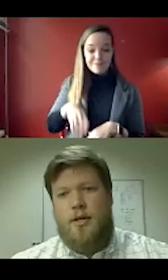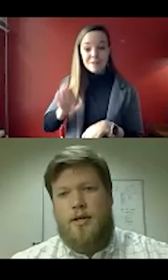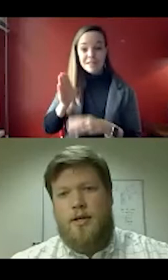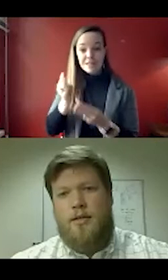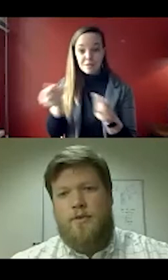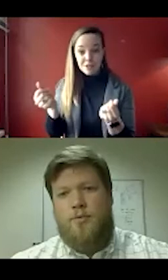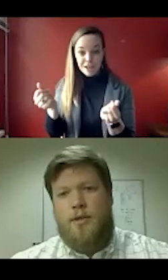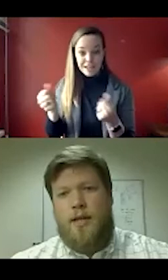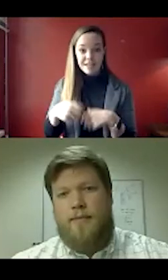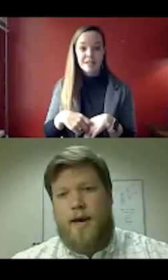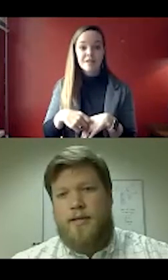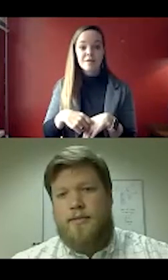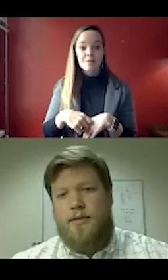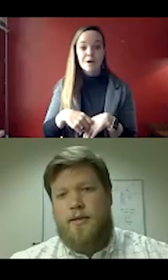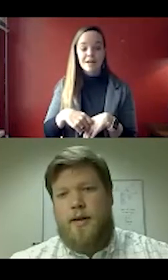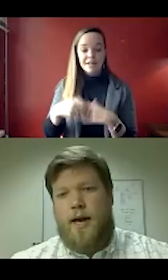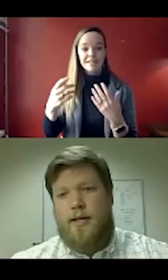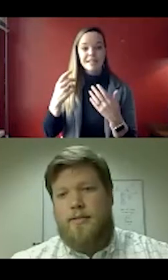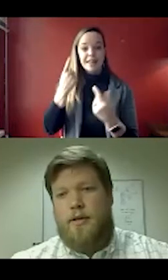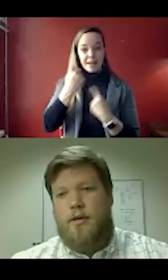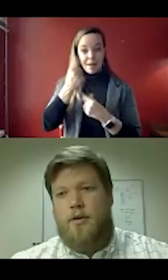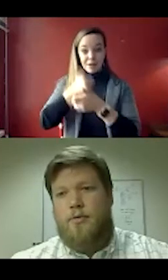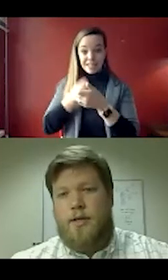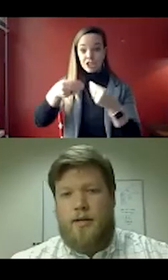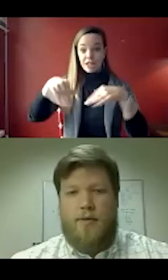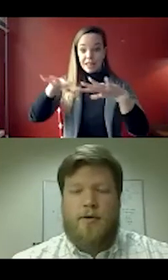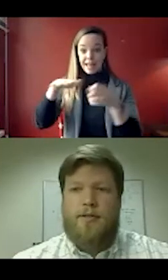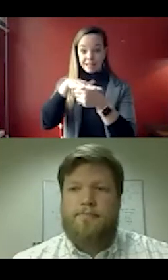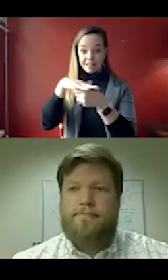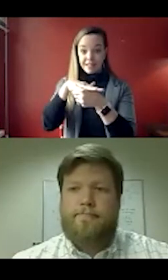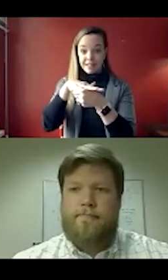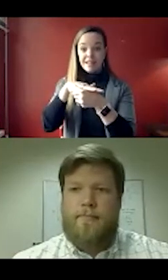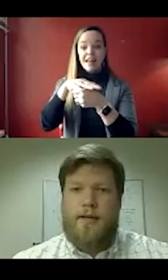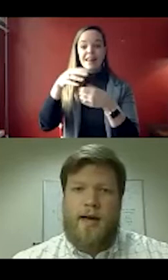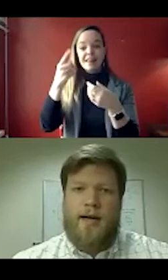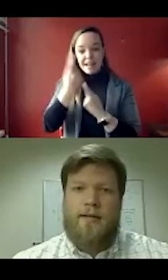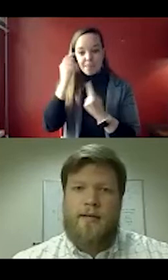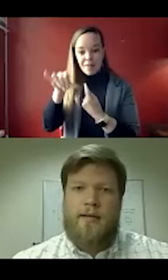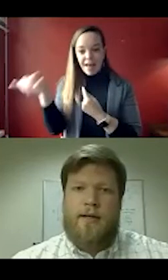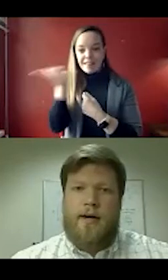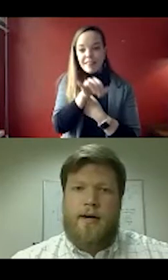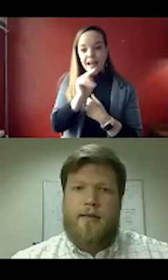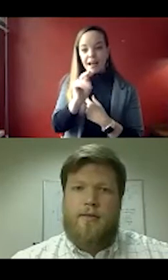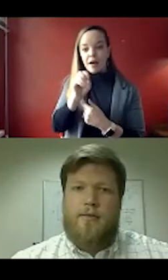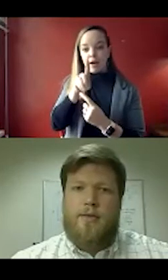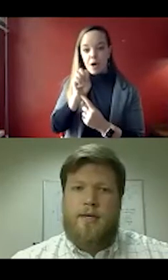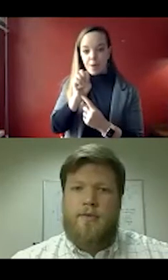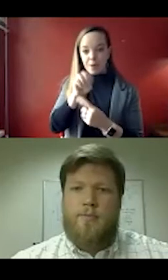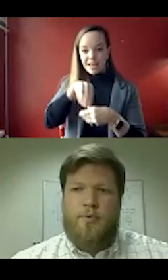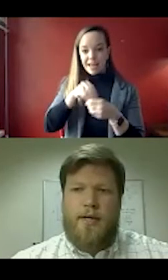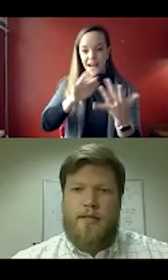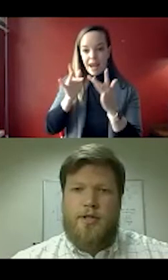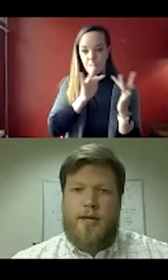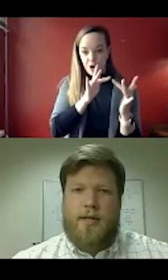each individual landmass as a node in a network, and thinking of